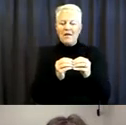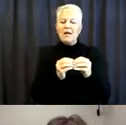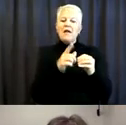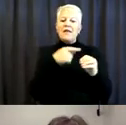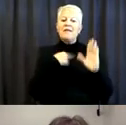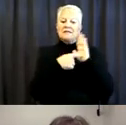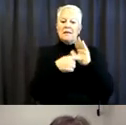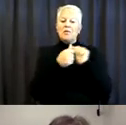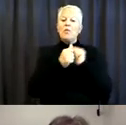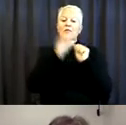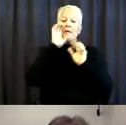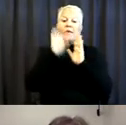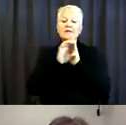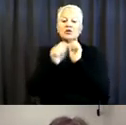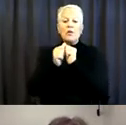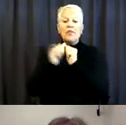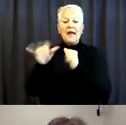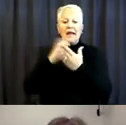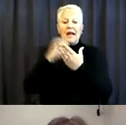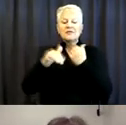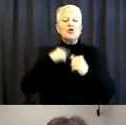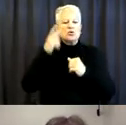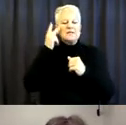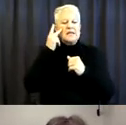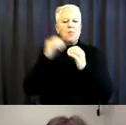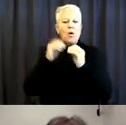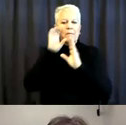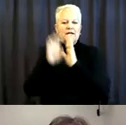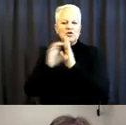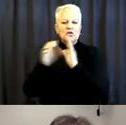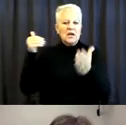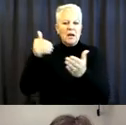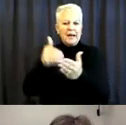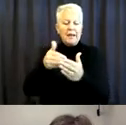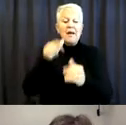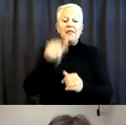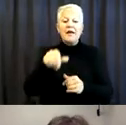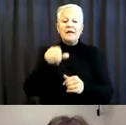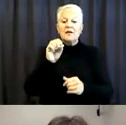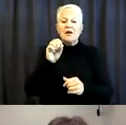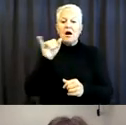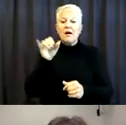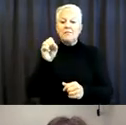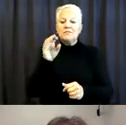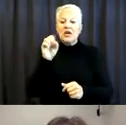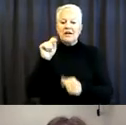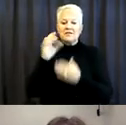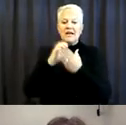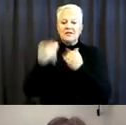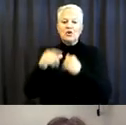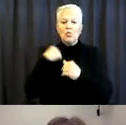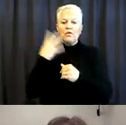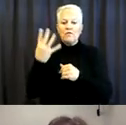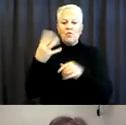in the picture of a calendar. You'll see more of them coming up here. This is an object calendar, and it's a 4-place